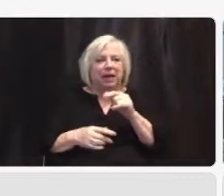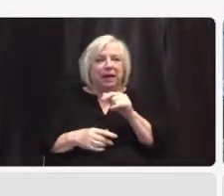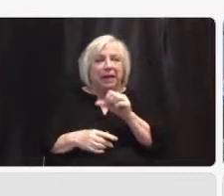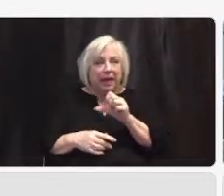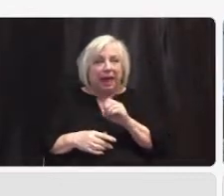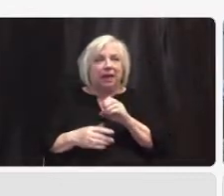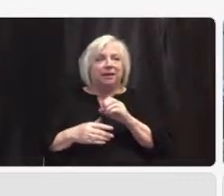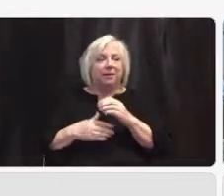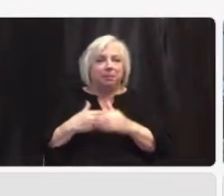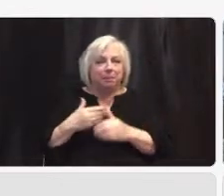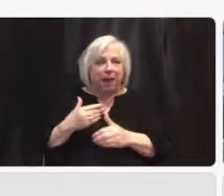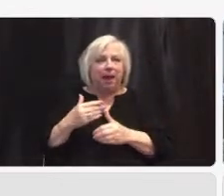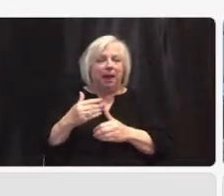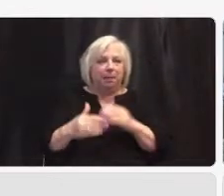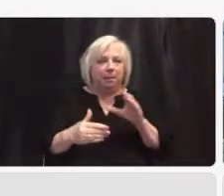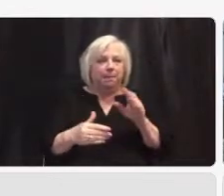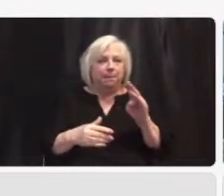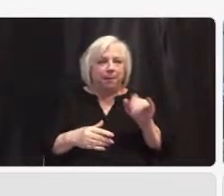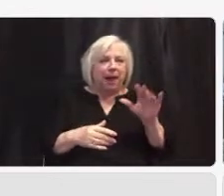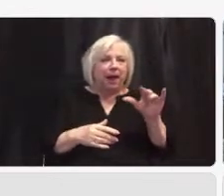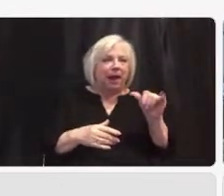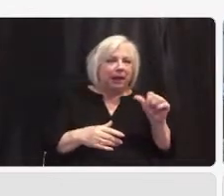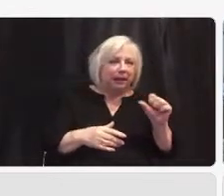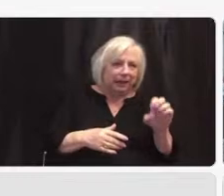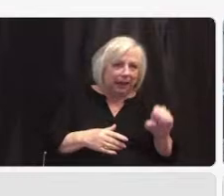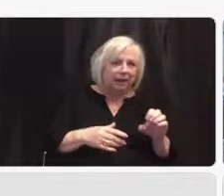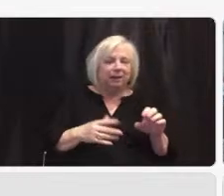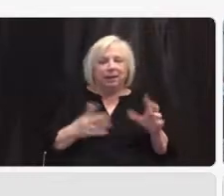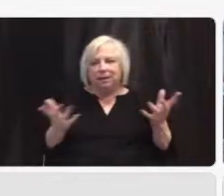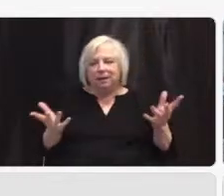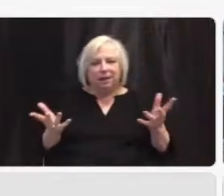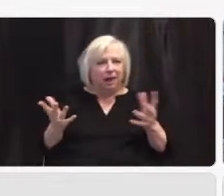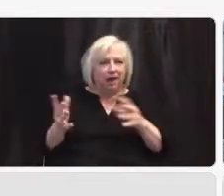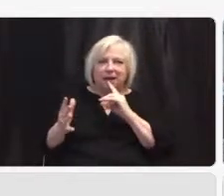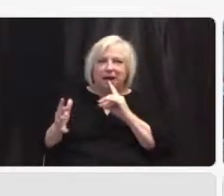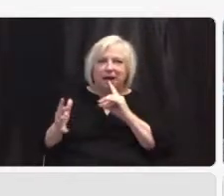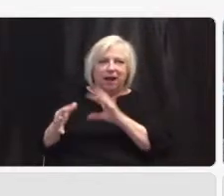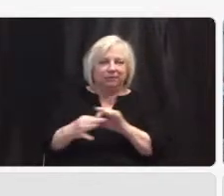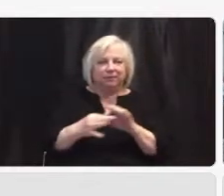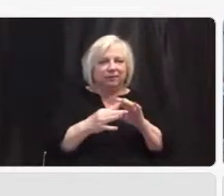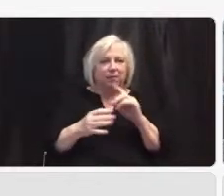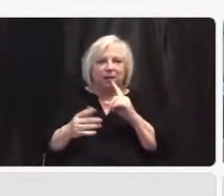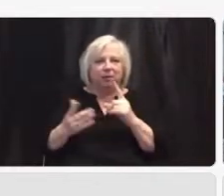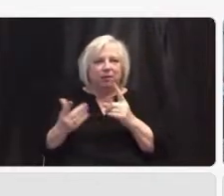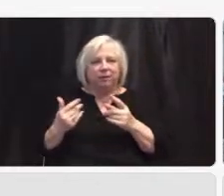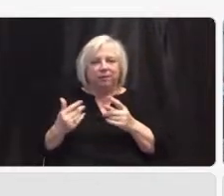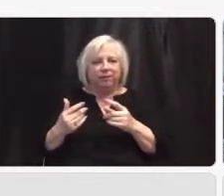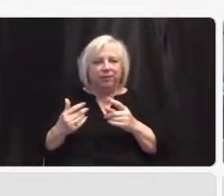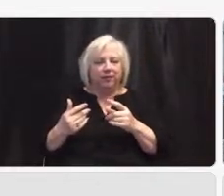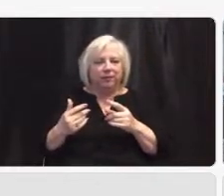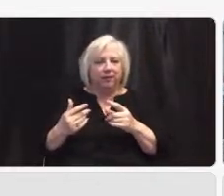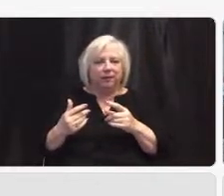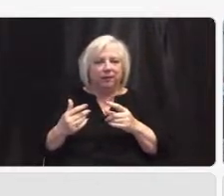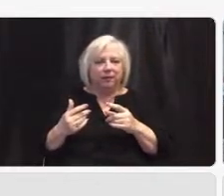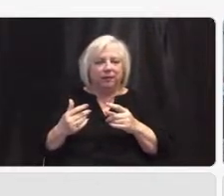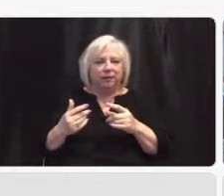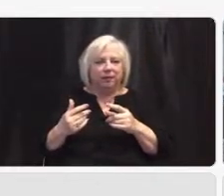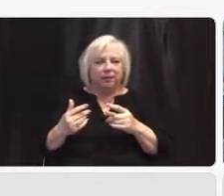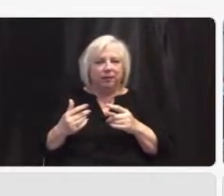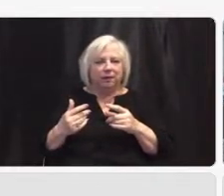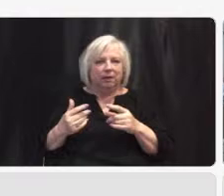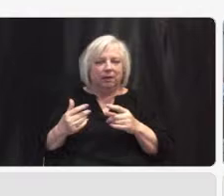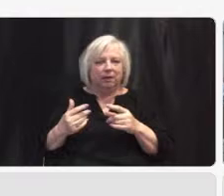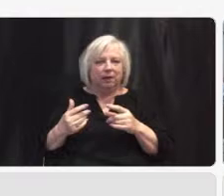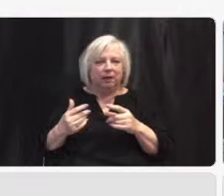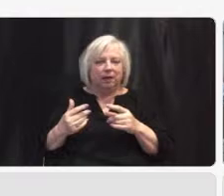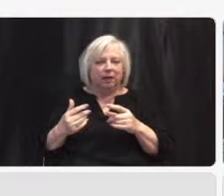try to, toe the line between, what's a good neighbor, particularly when one